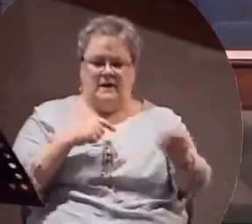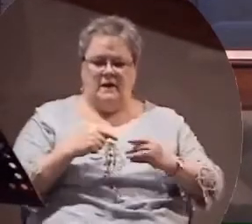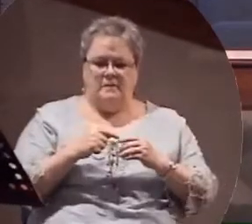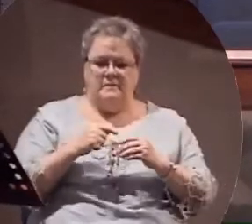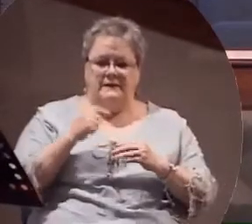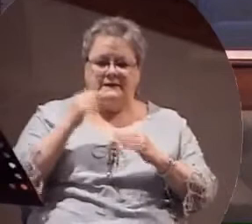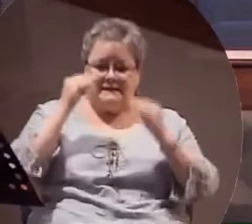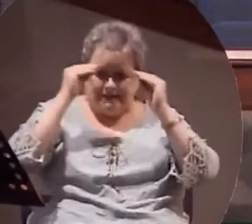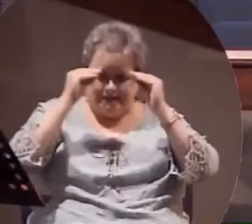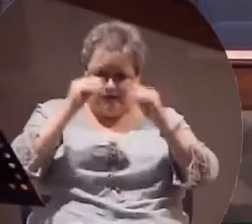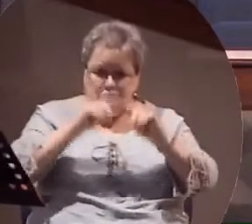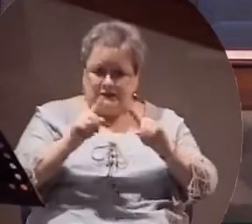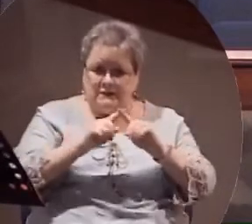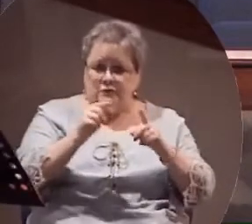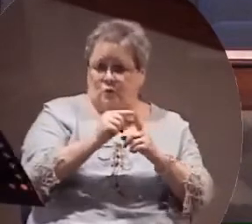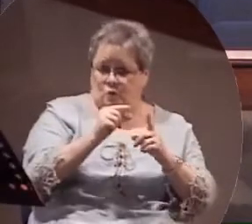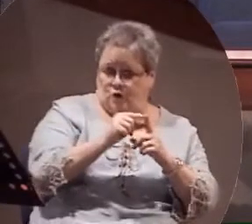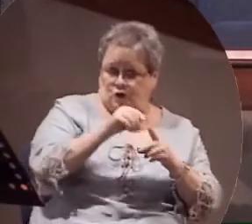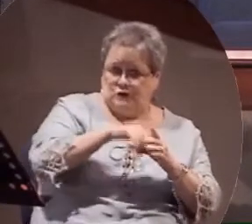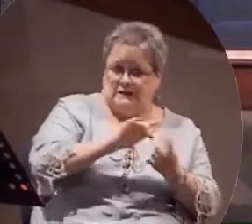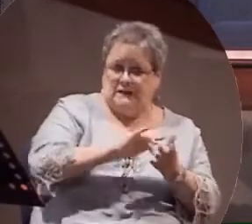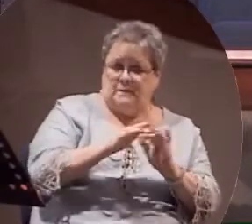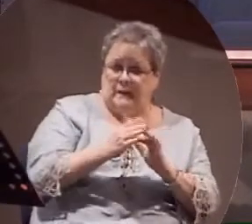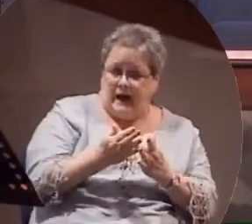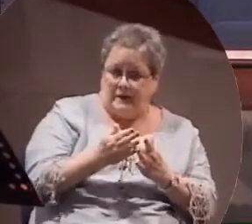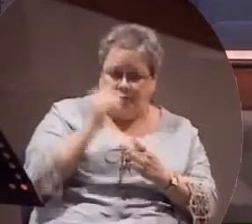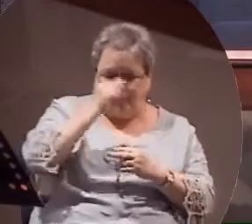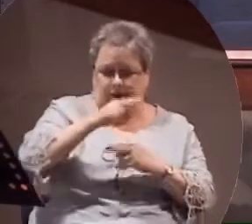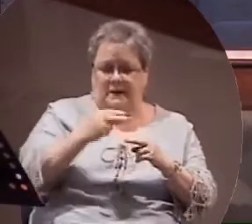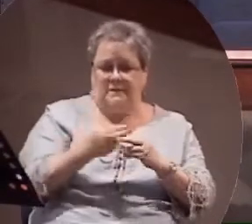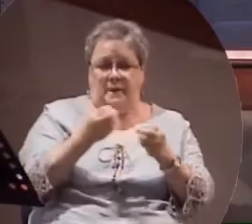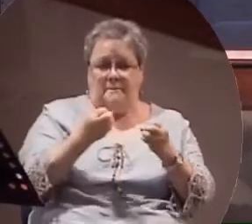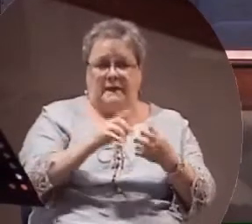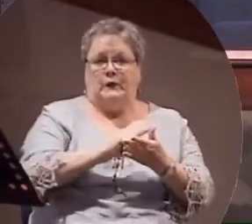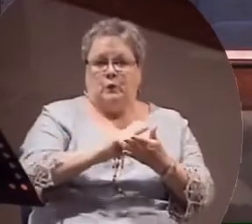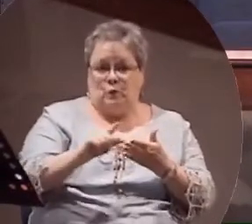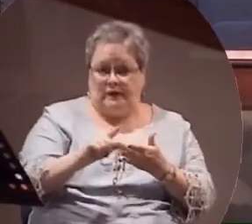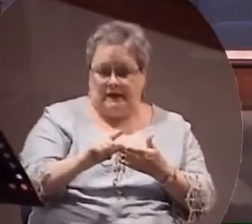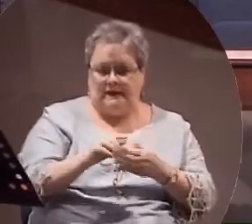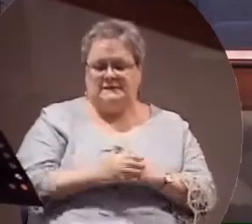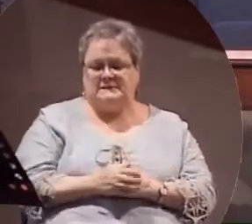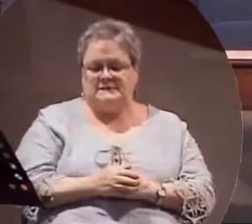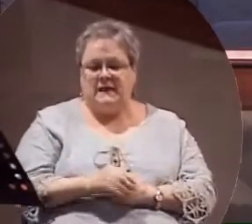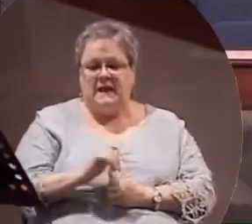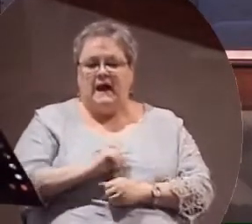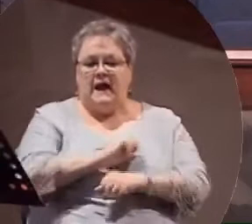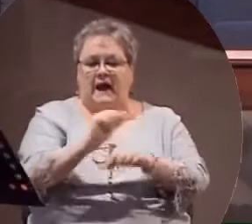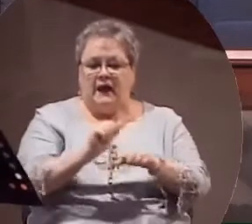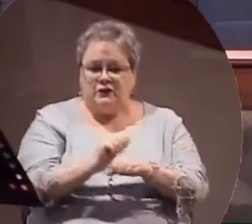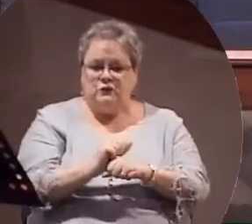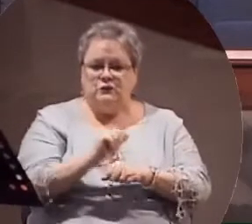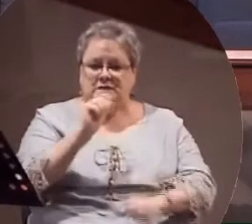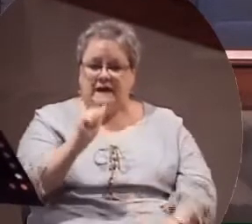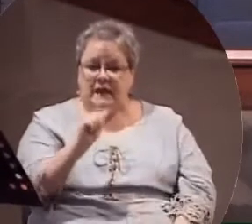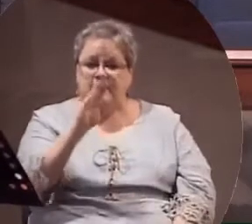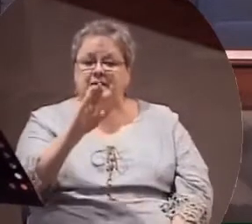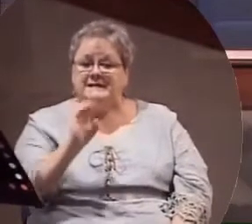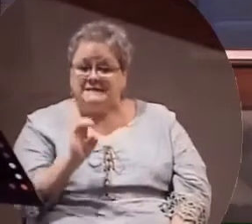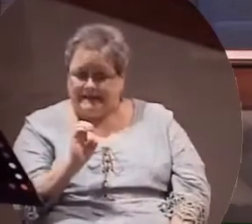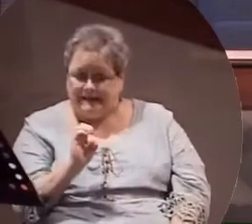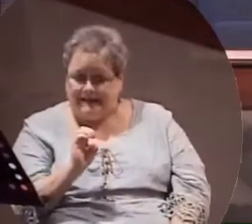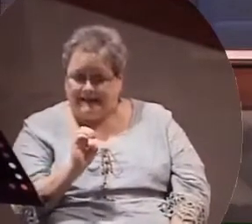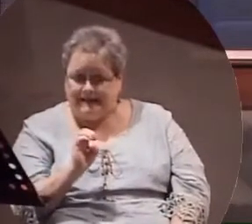in the Bible. In fact, if you remember, think back over these many weeks, I actually took our English alphabet and kind of use that